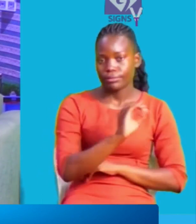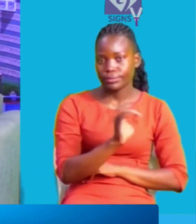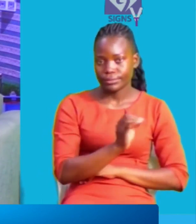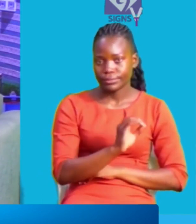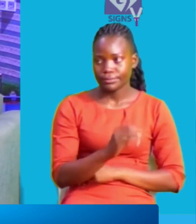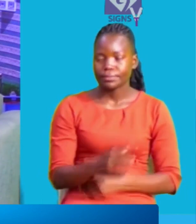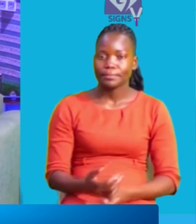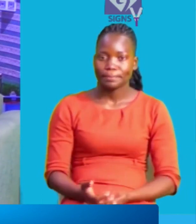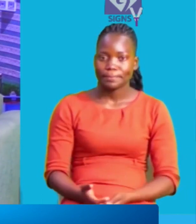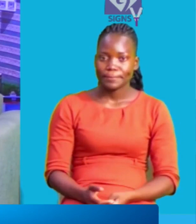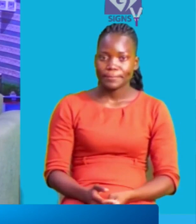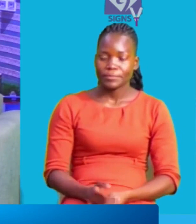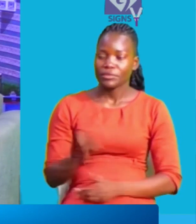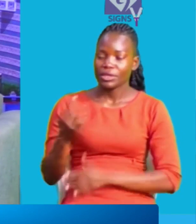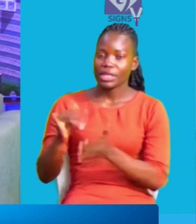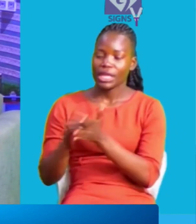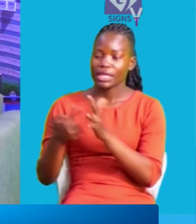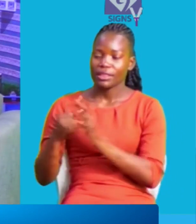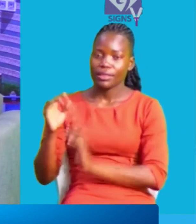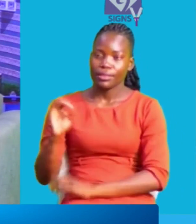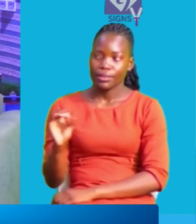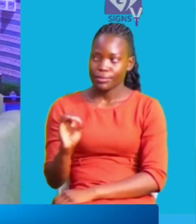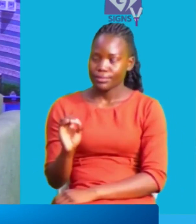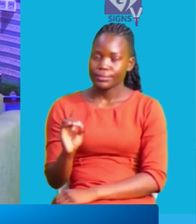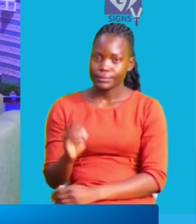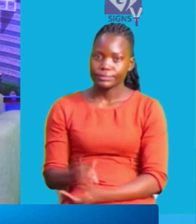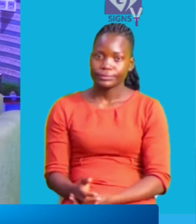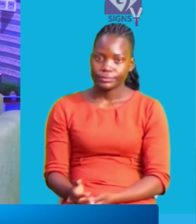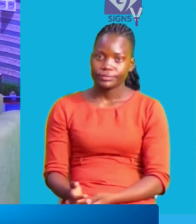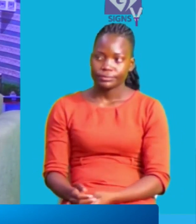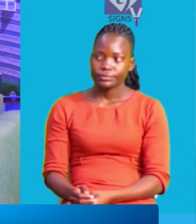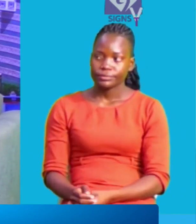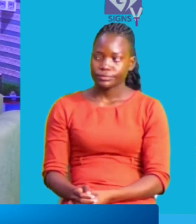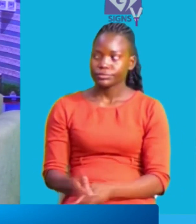will escape. Provided that I will escape.